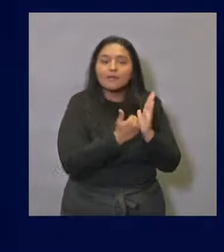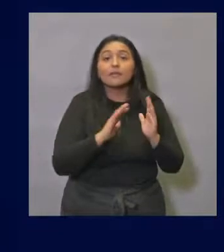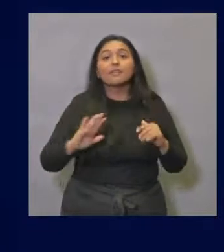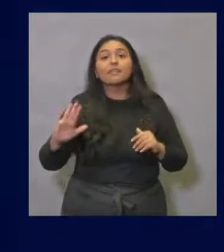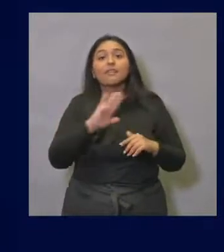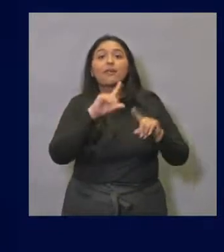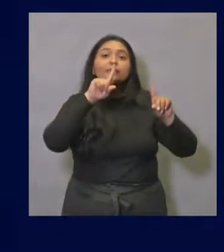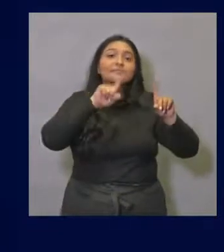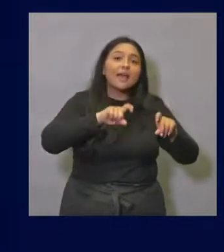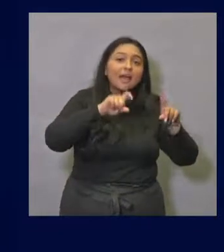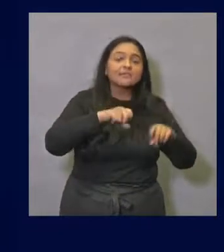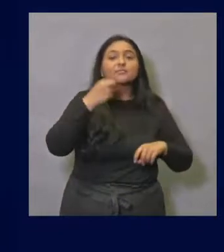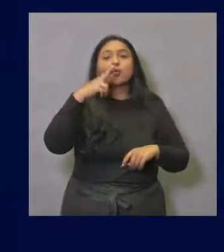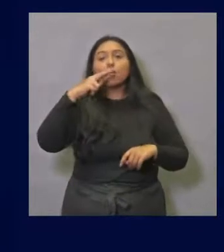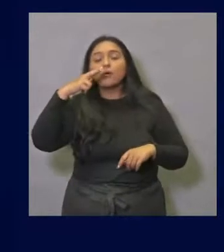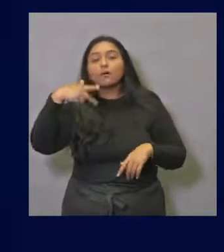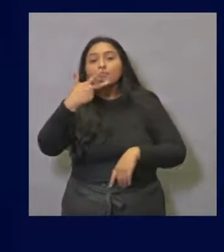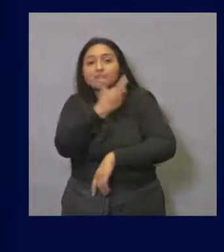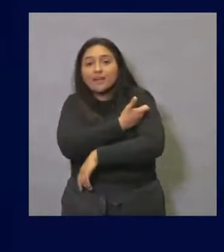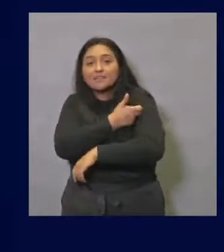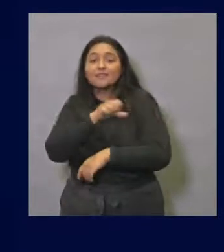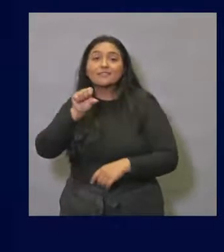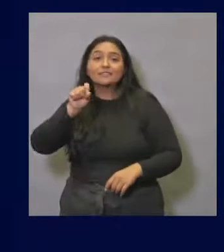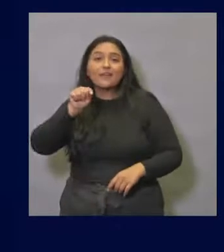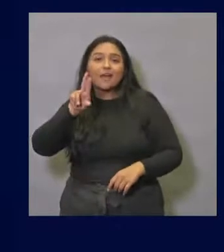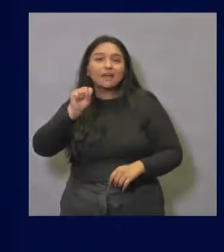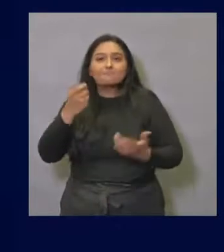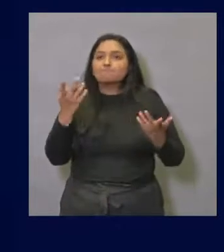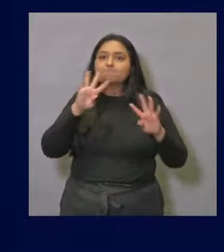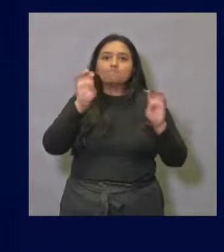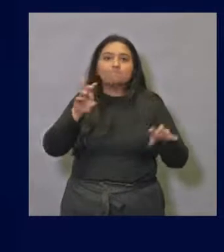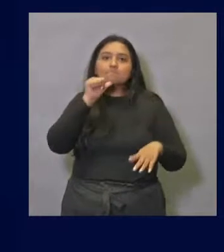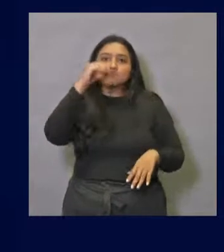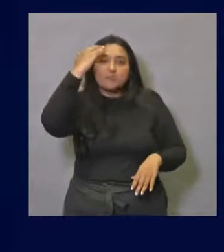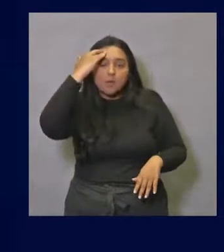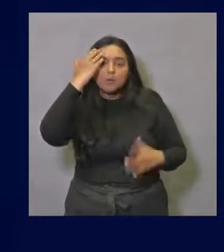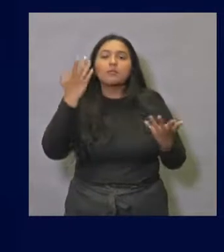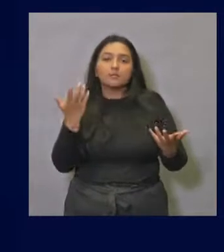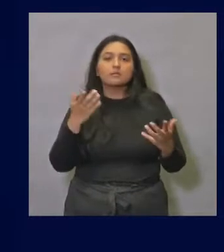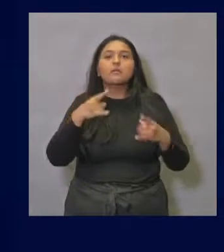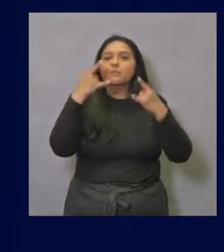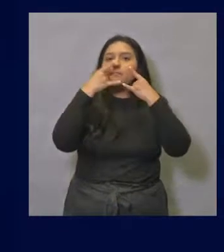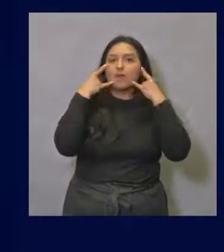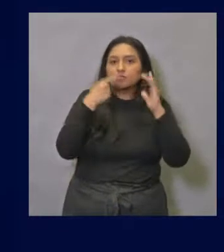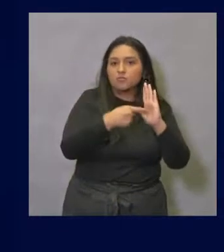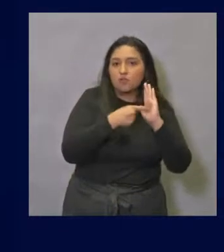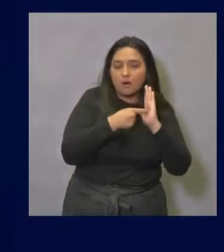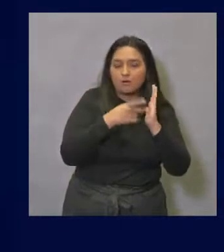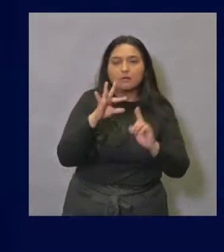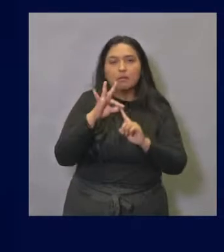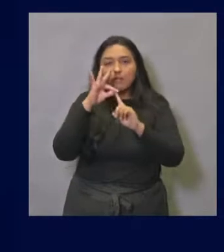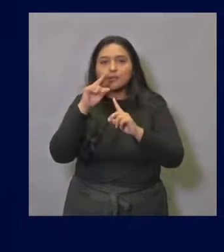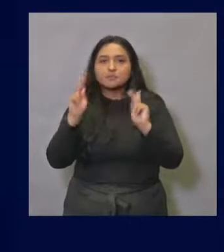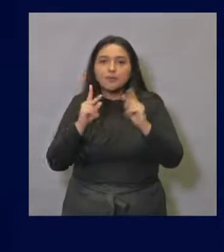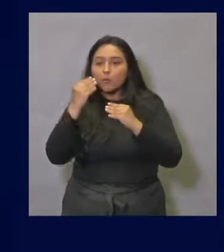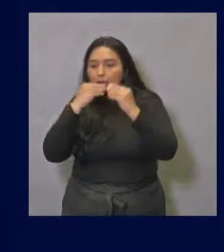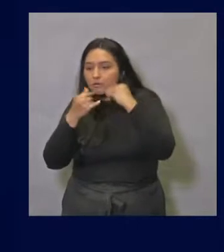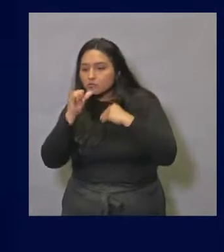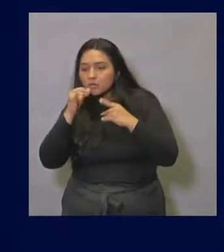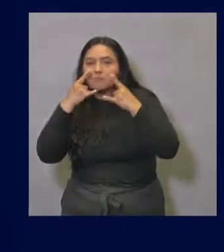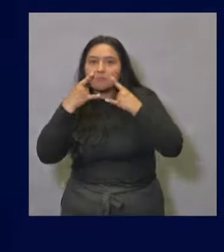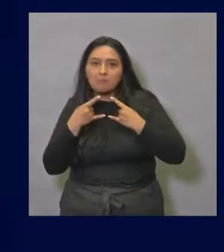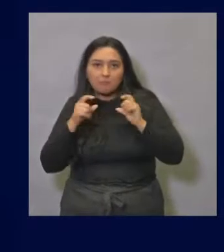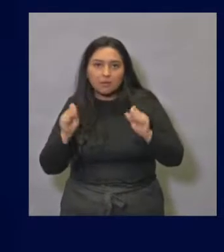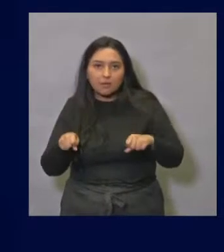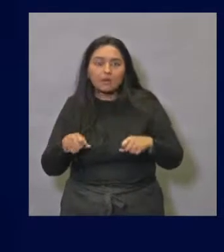status may be unknown. Masks will be required at all times unless people are eating or drinking. There must be 6 feet